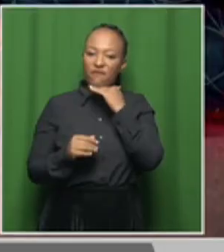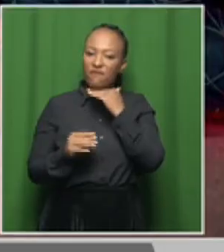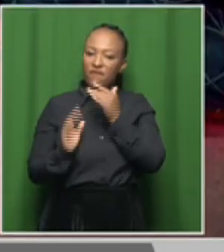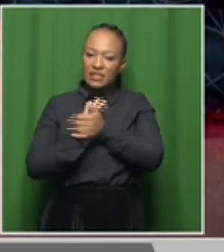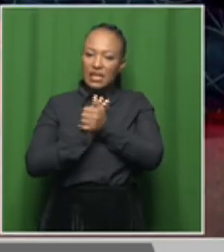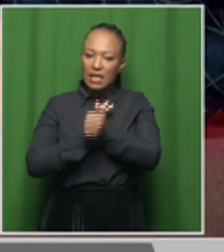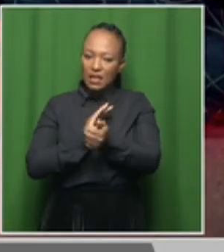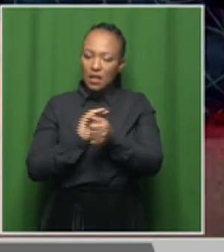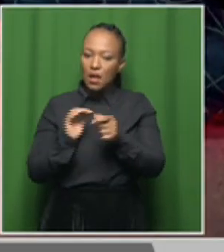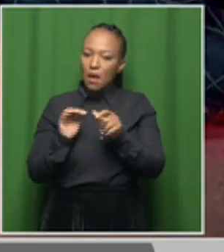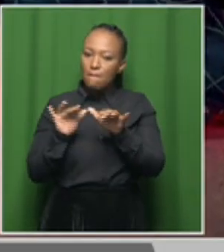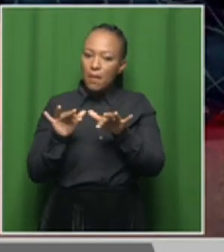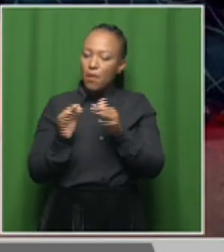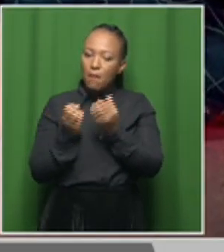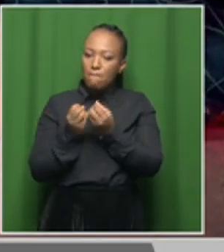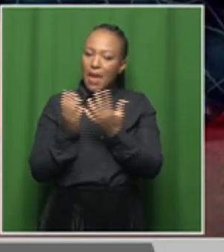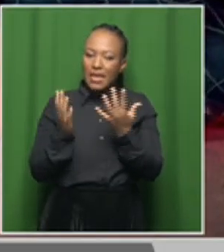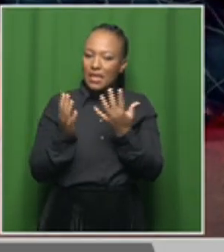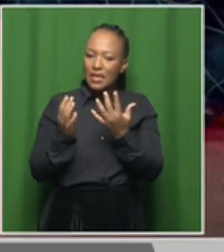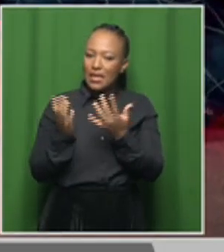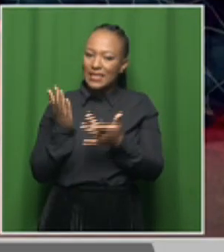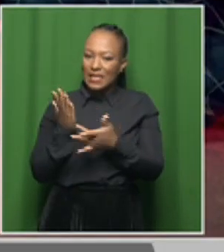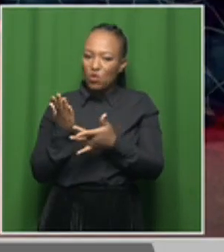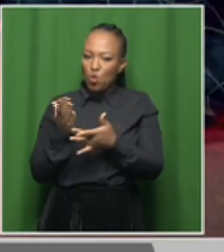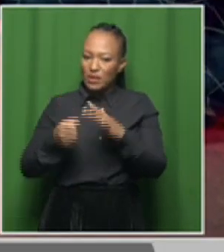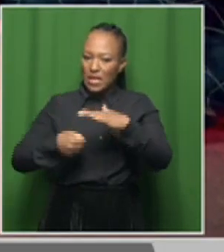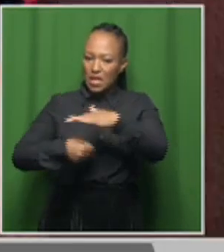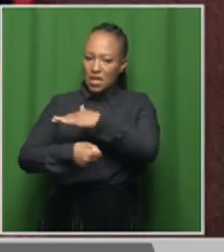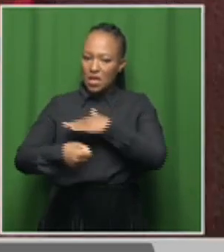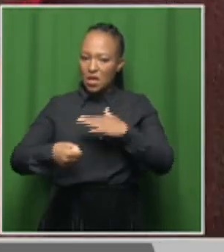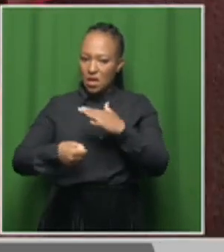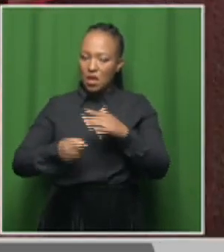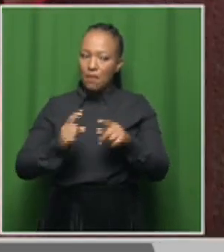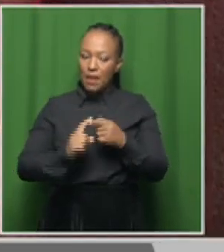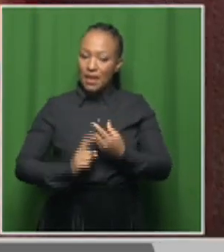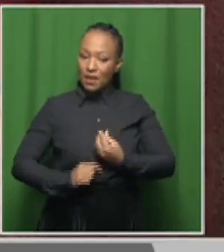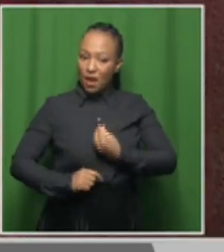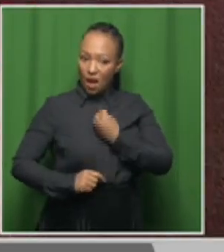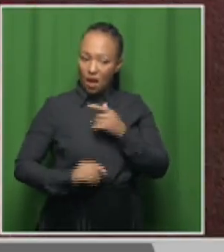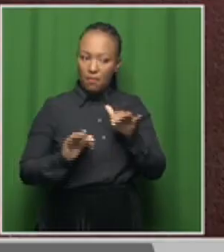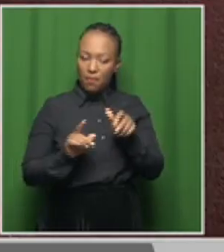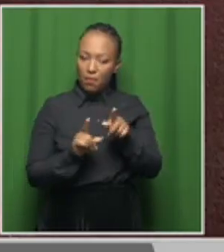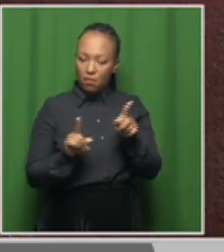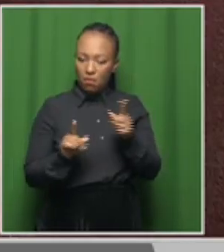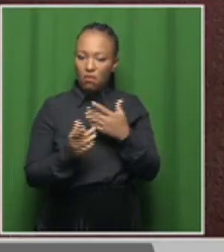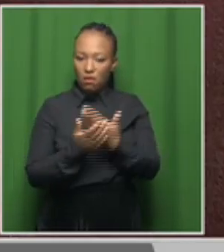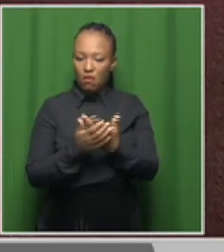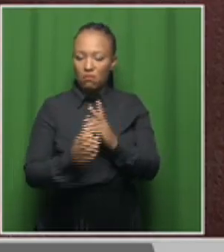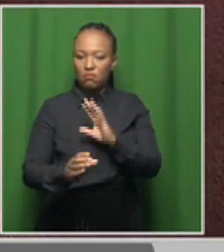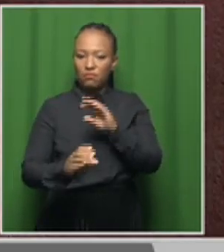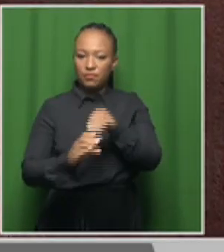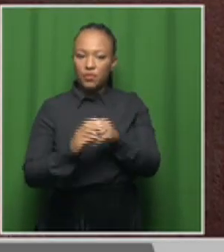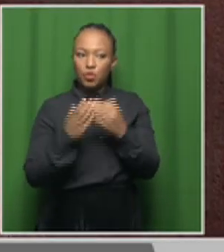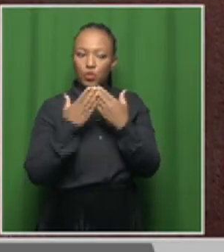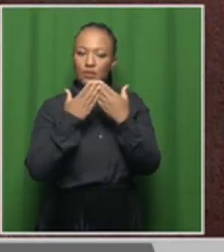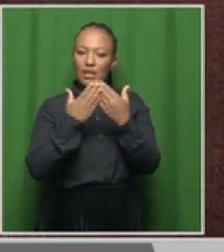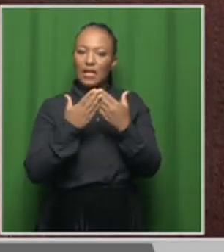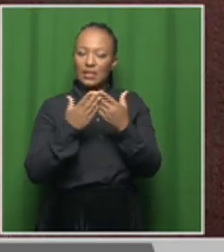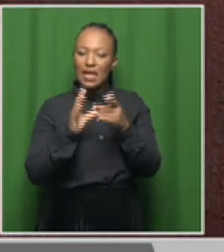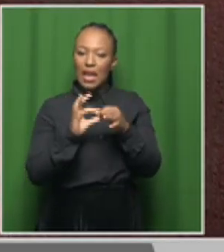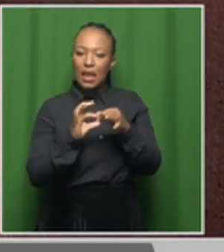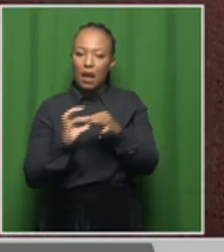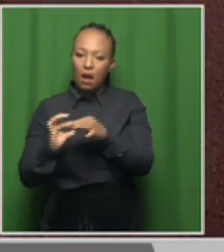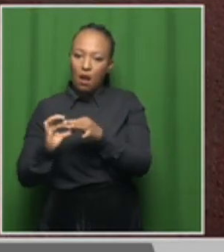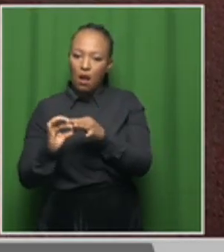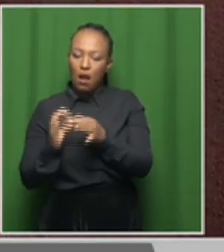people moving into the tech space. But that presents an opportunity for young people now to be able to then actually study something that relates to the tech and